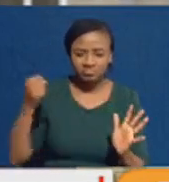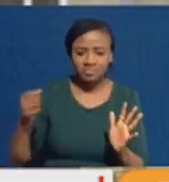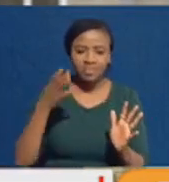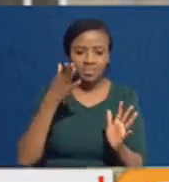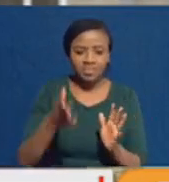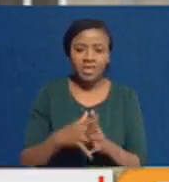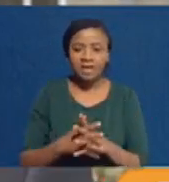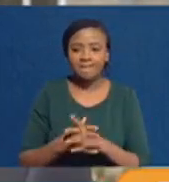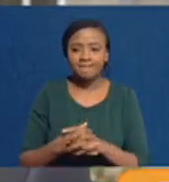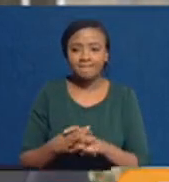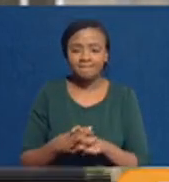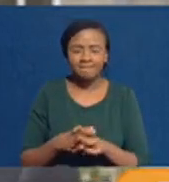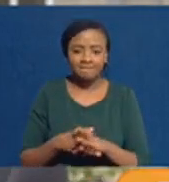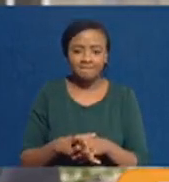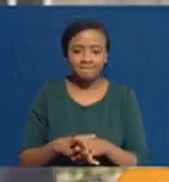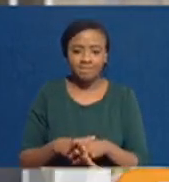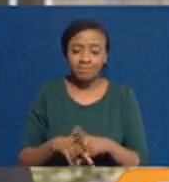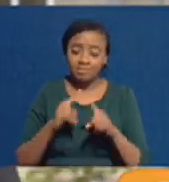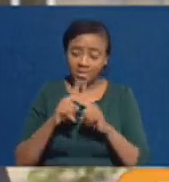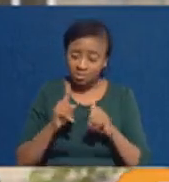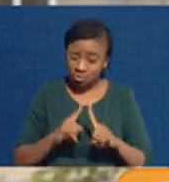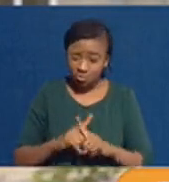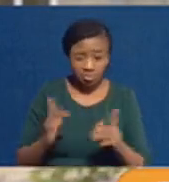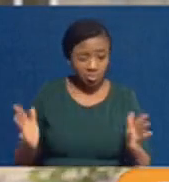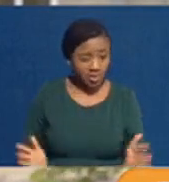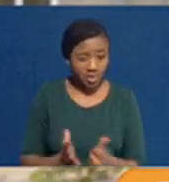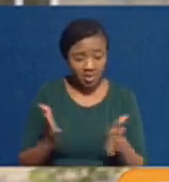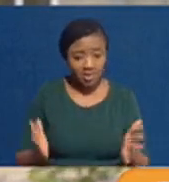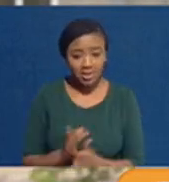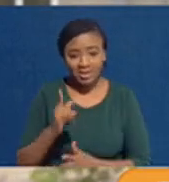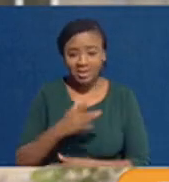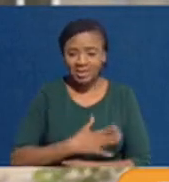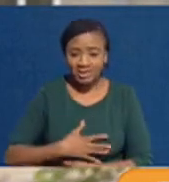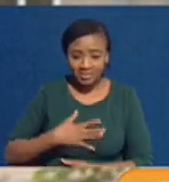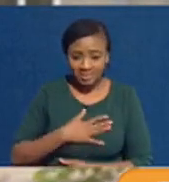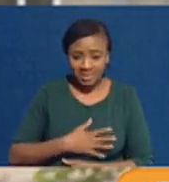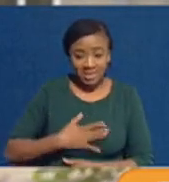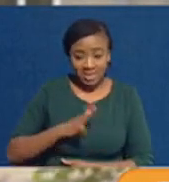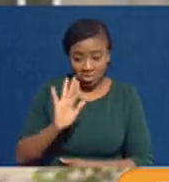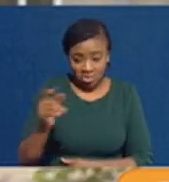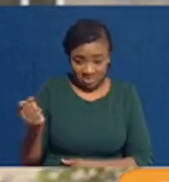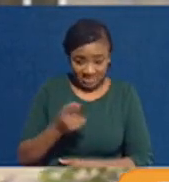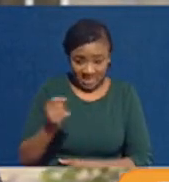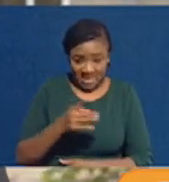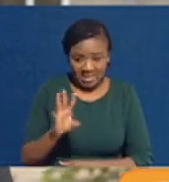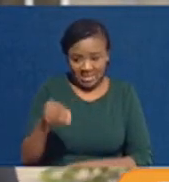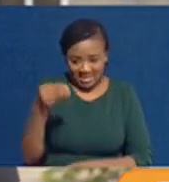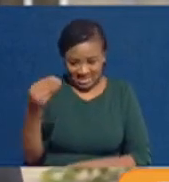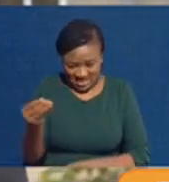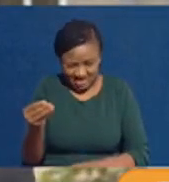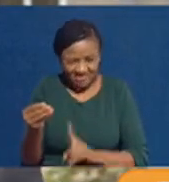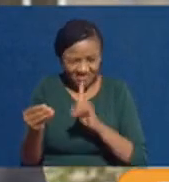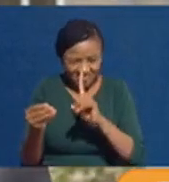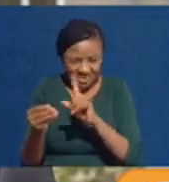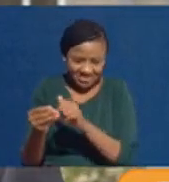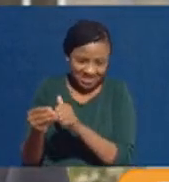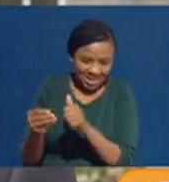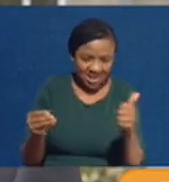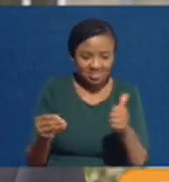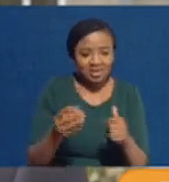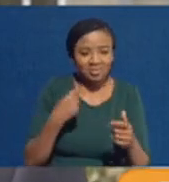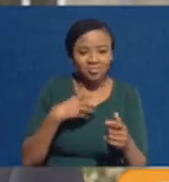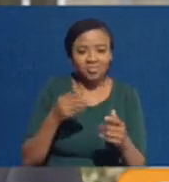that, we encouraged him that part of his payment towards his profit, encouraged him to buy a